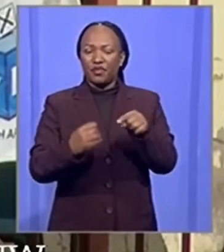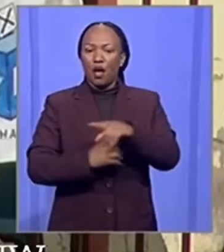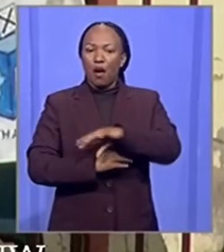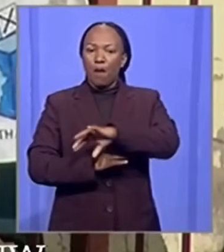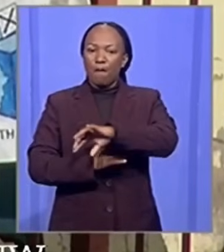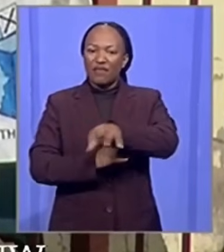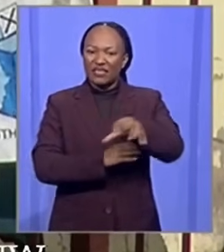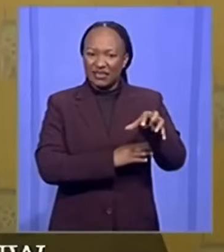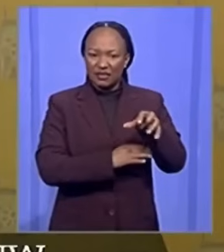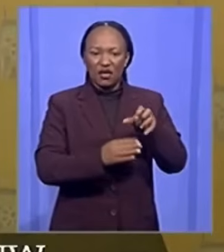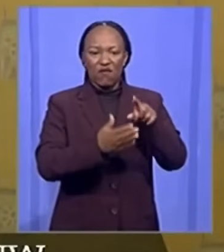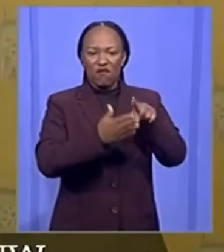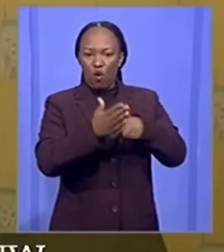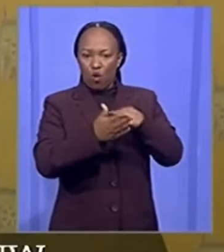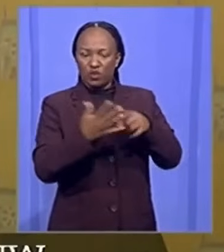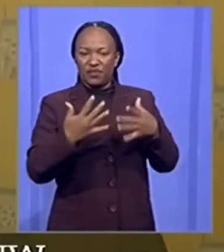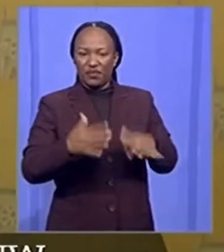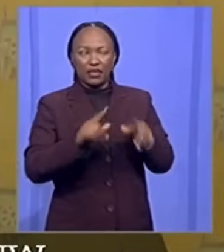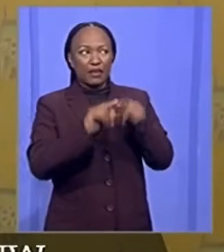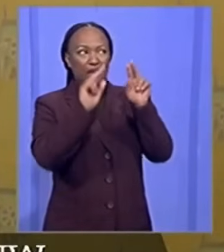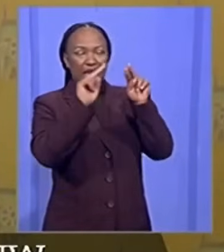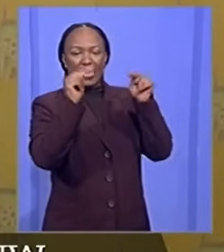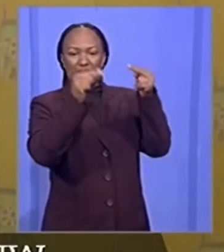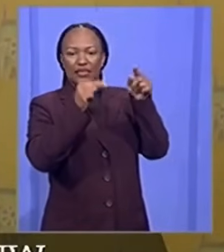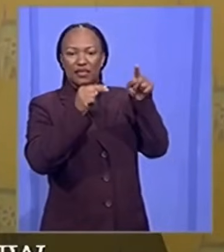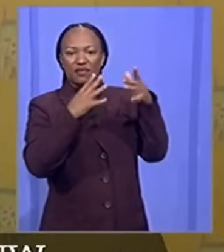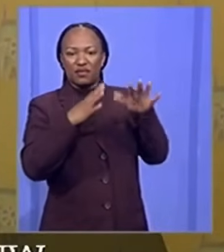le bosetšhaba. ANC mo profenseng e bone